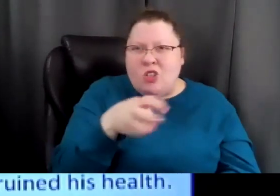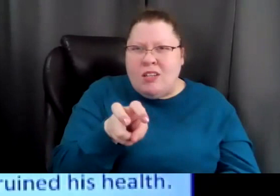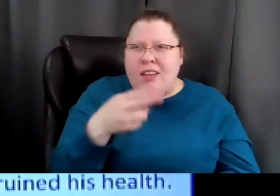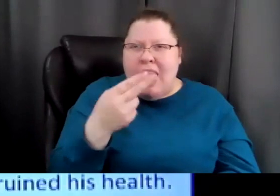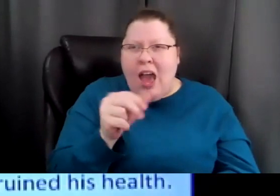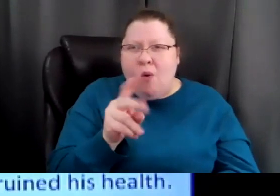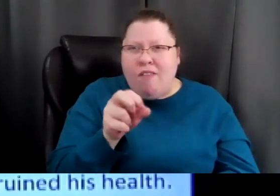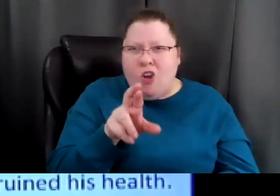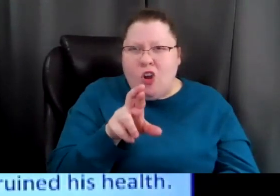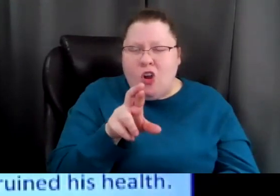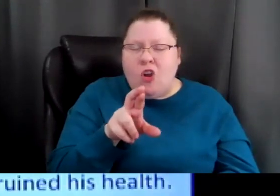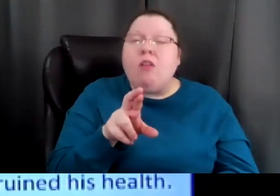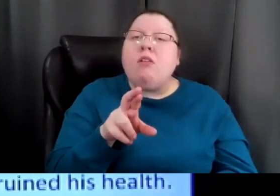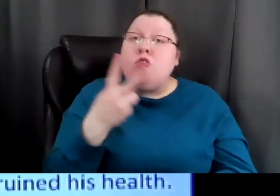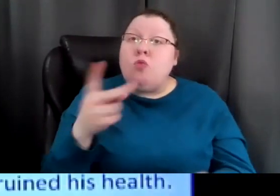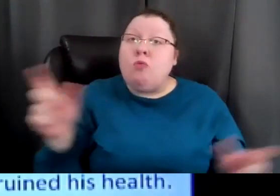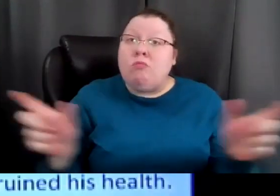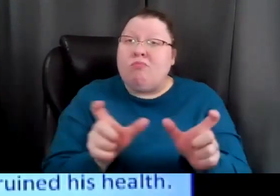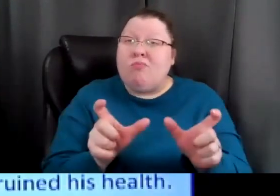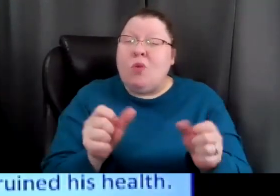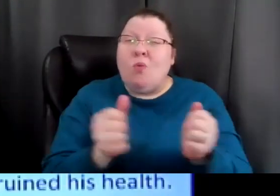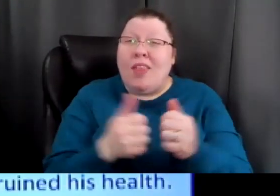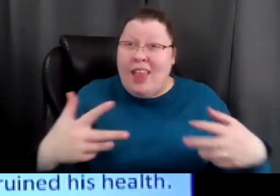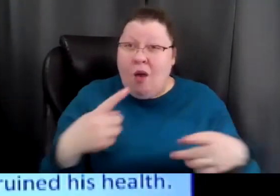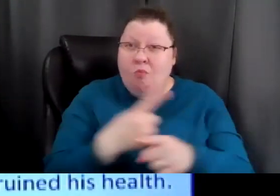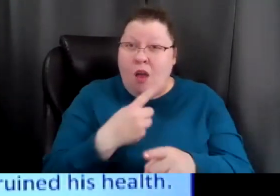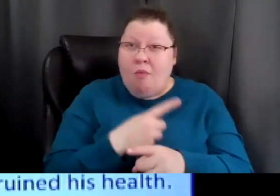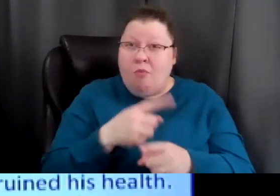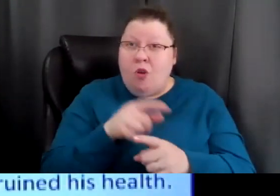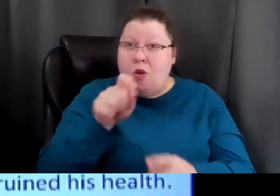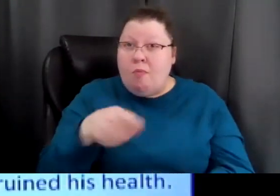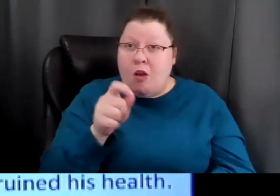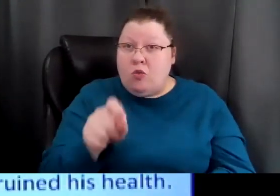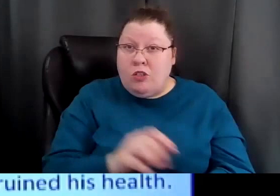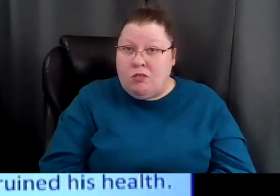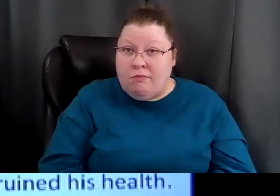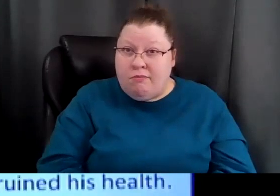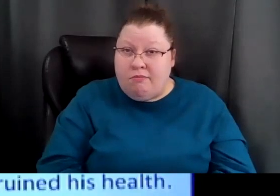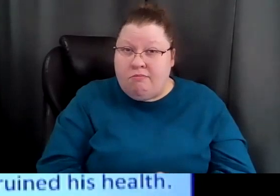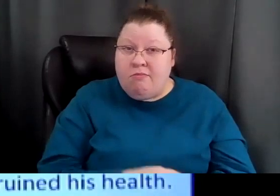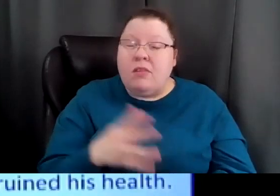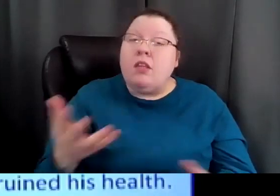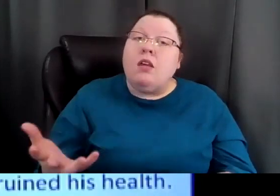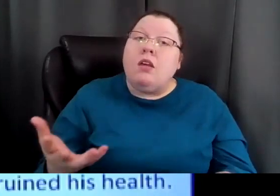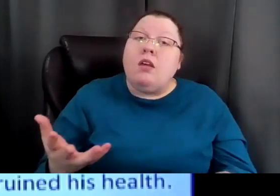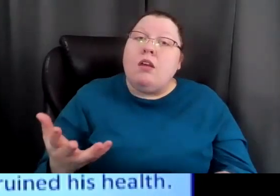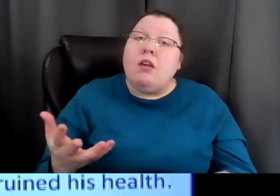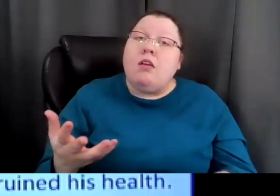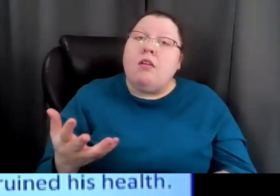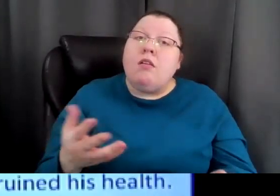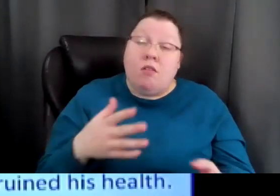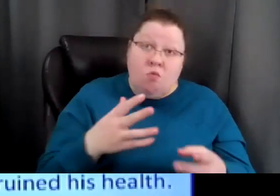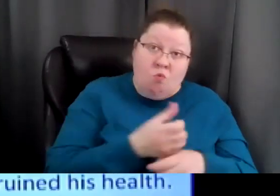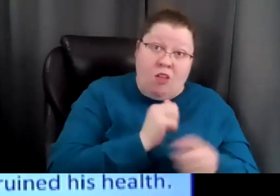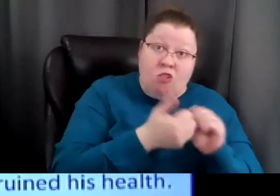mean that they will put 2 sentences together without proper punctuation. So we can do it this way. He won